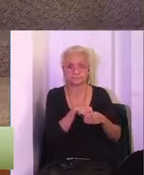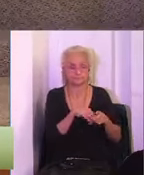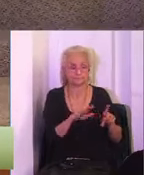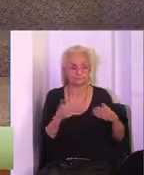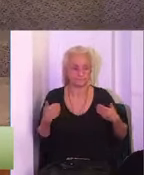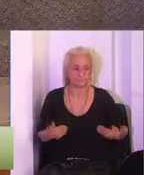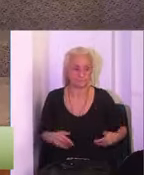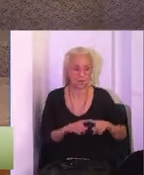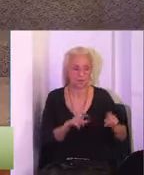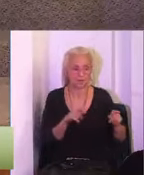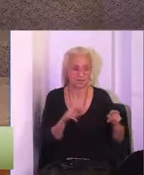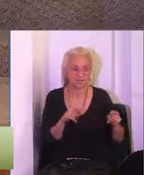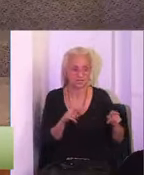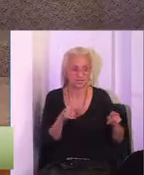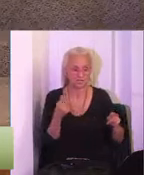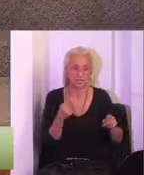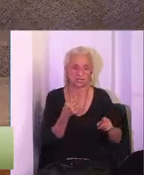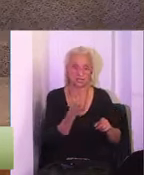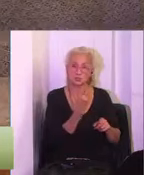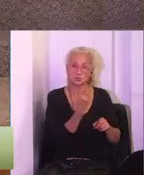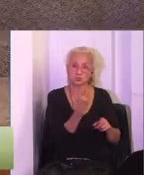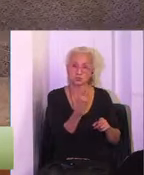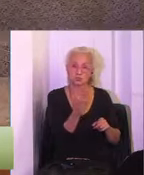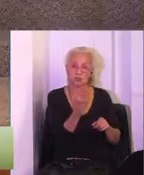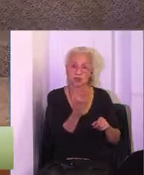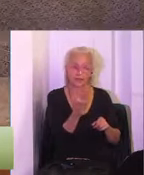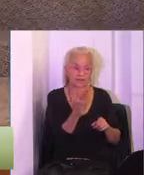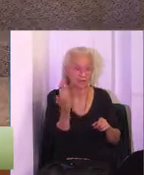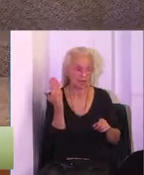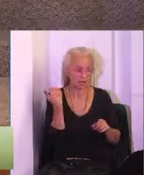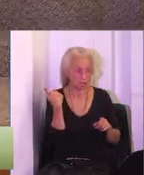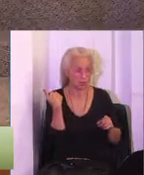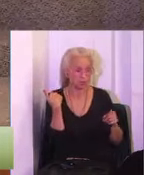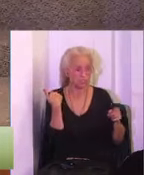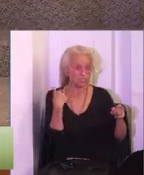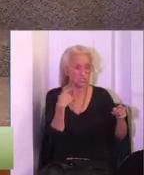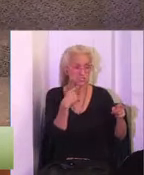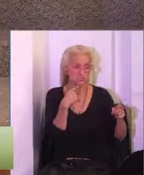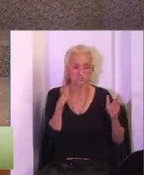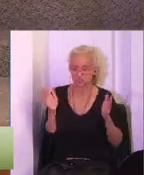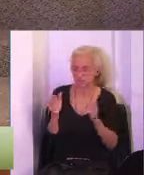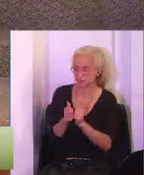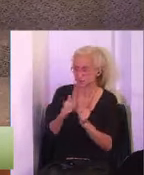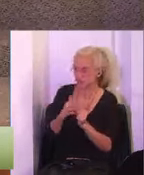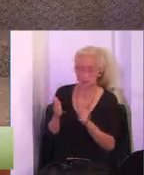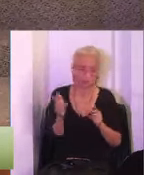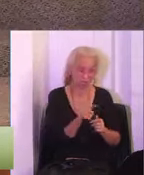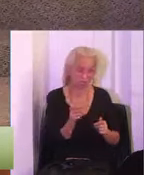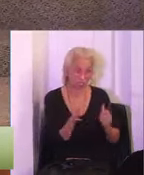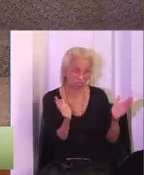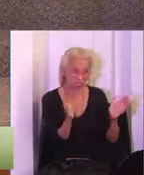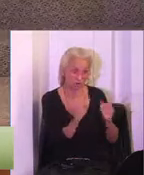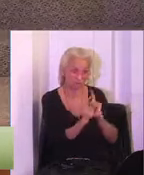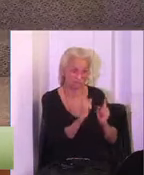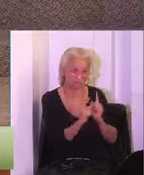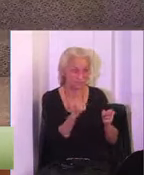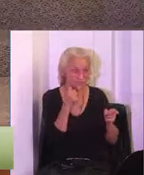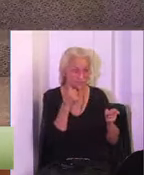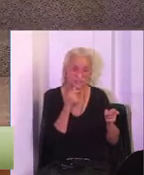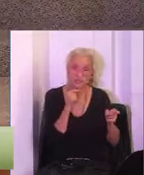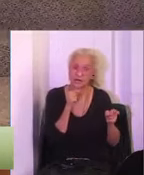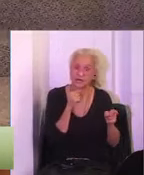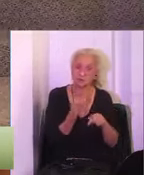she rallied about two Fridays ago, and she was talking to me. I was talking to her. She didn't